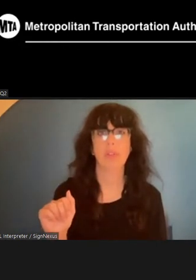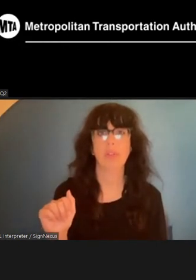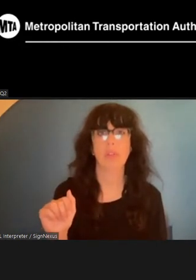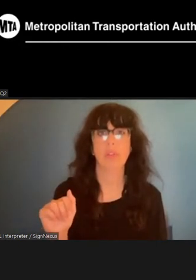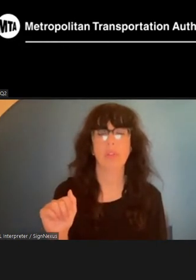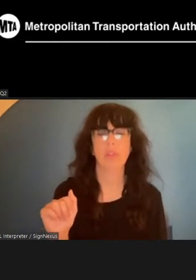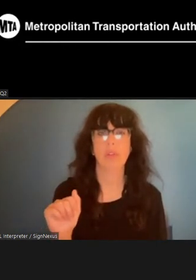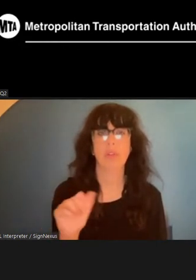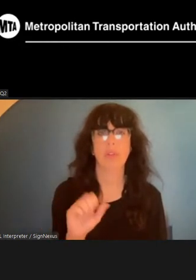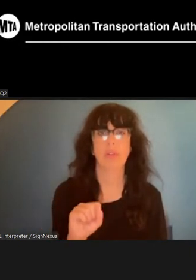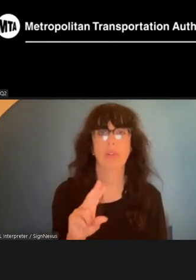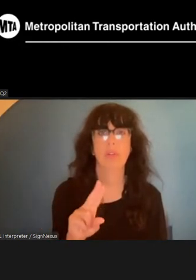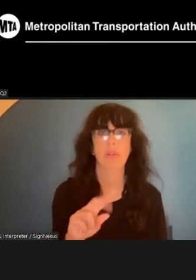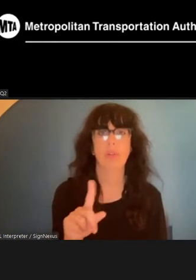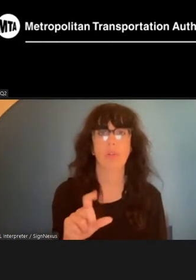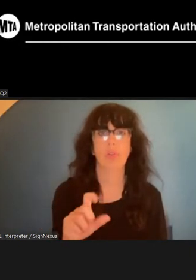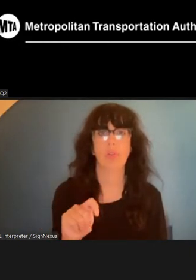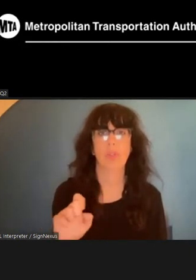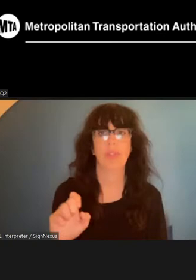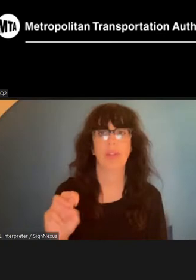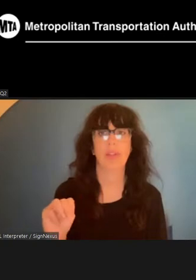suzette macleod